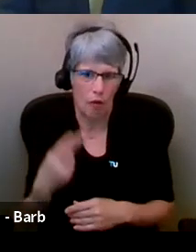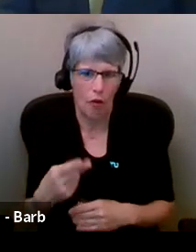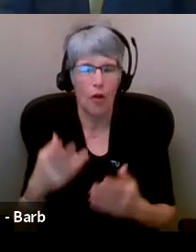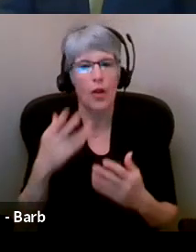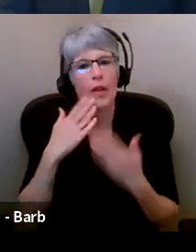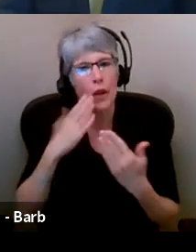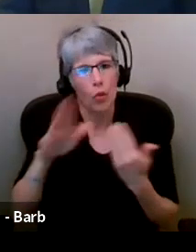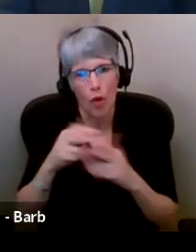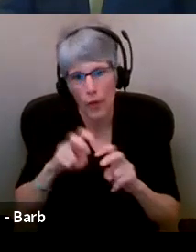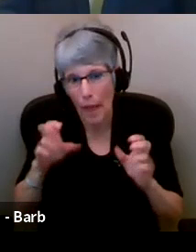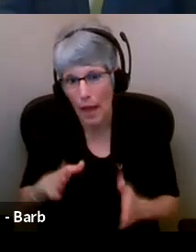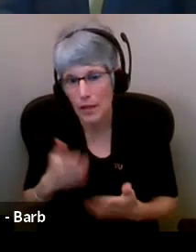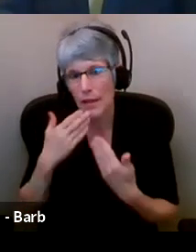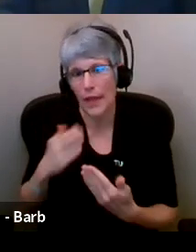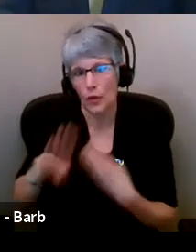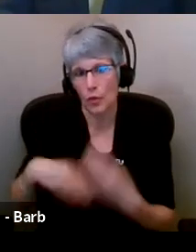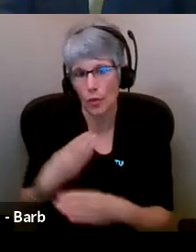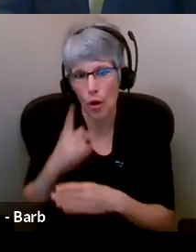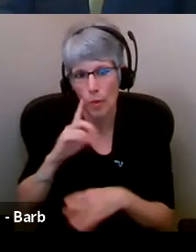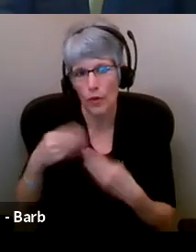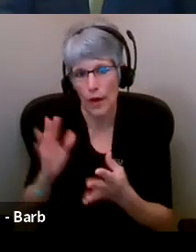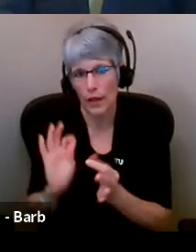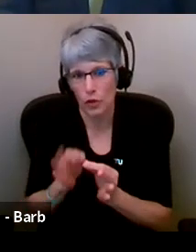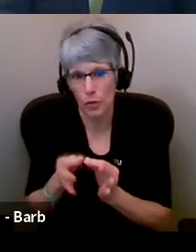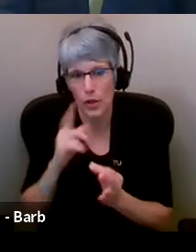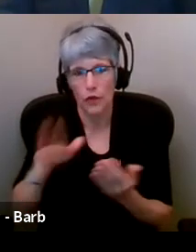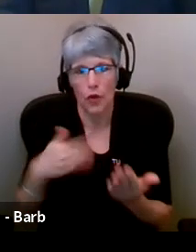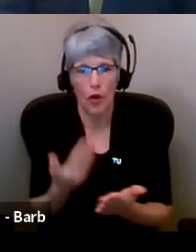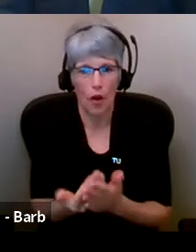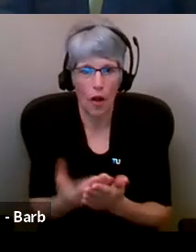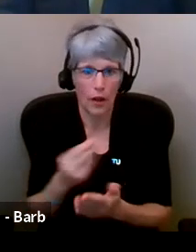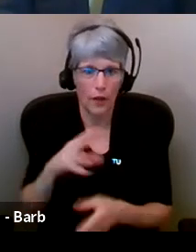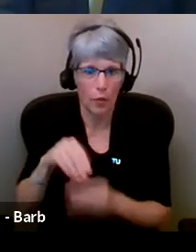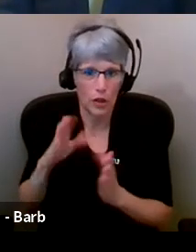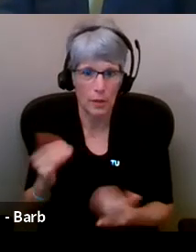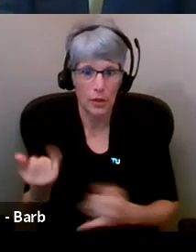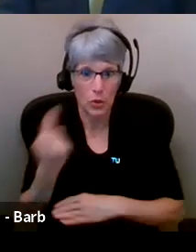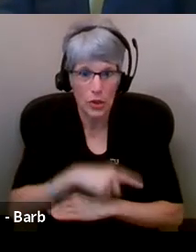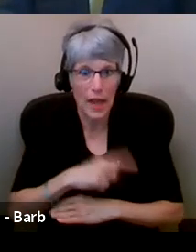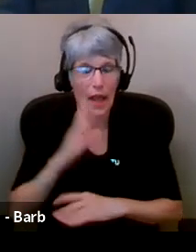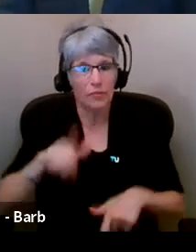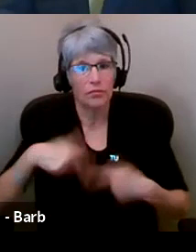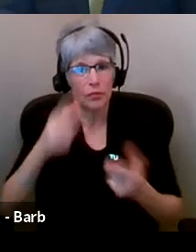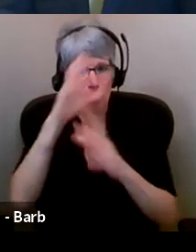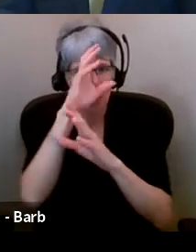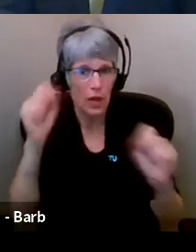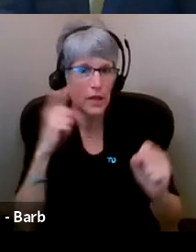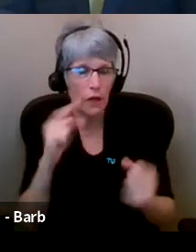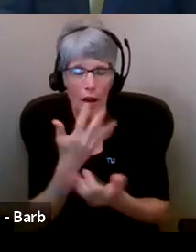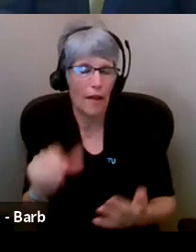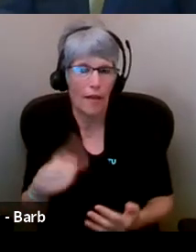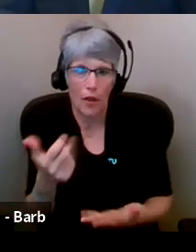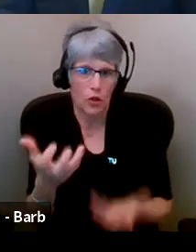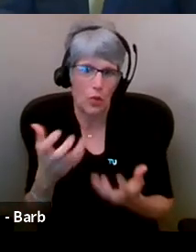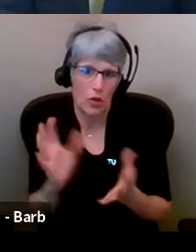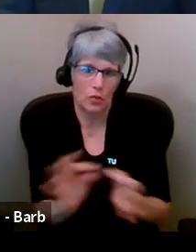Barb for providing interpretation for all of our participants today. And I'll hand things over to President Schatzel for anything else she'd like to say here at